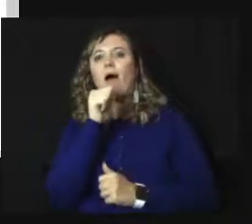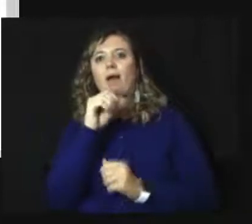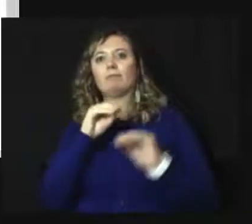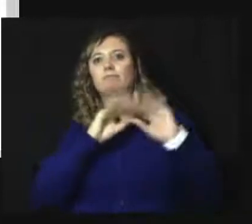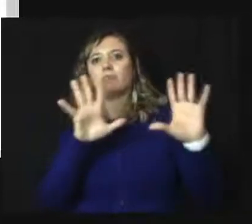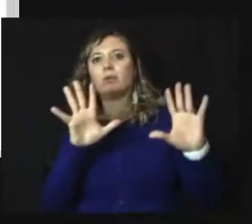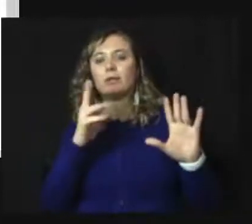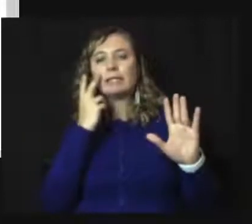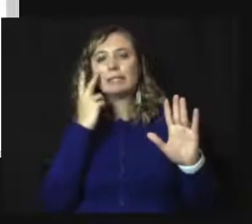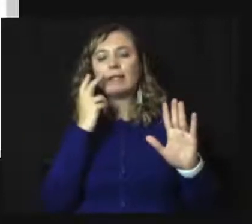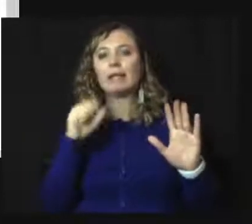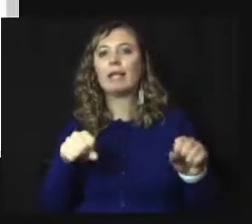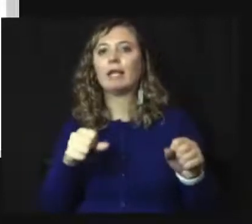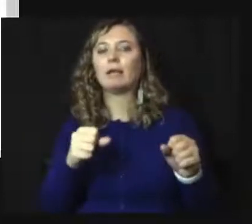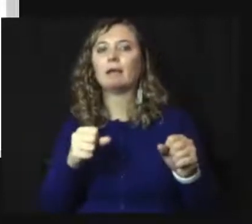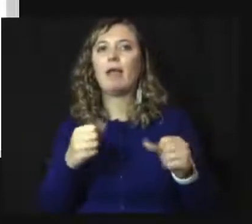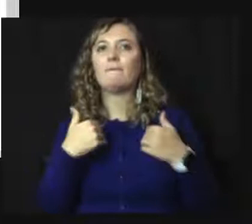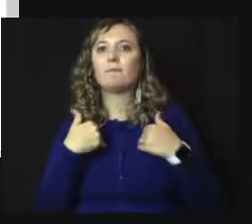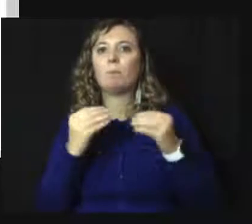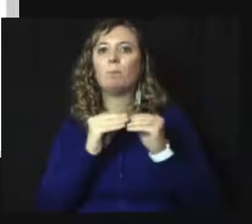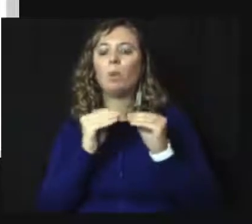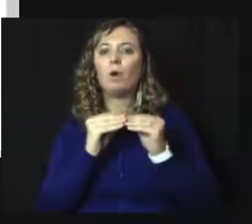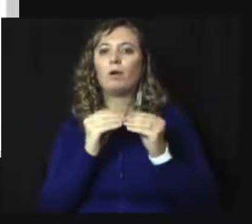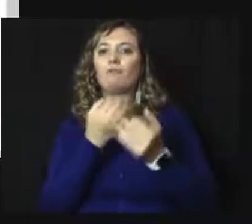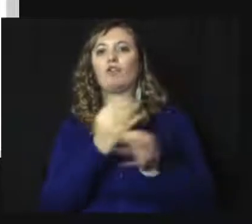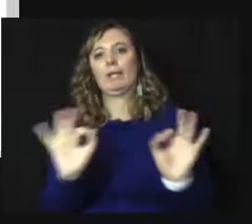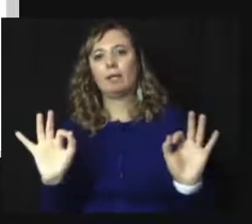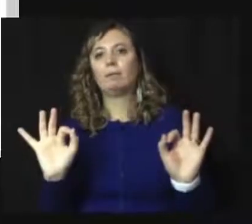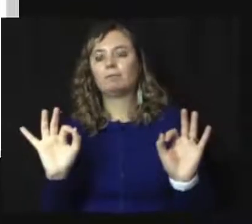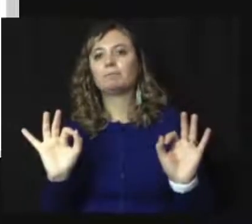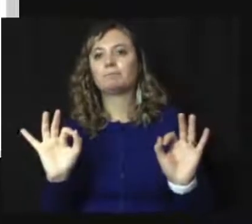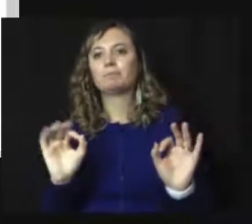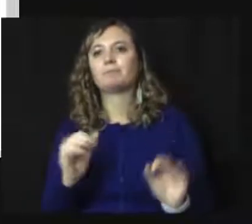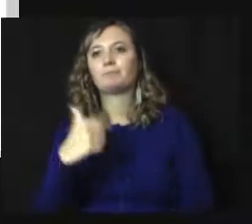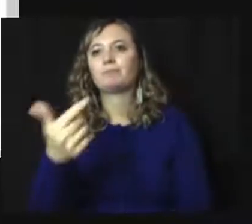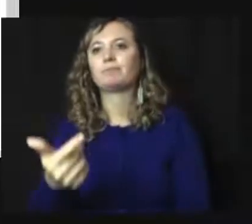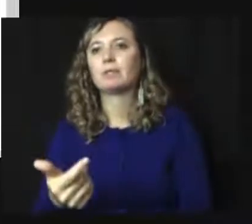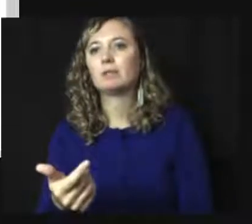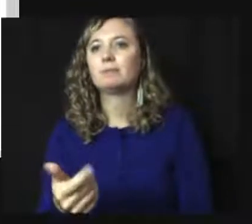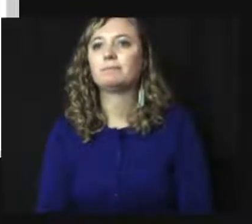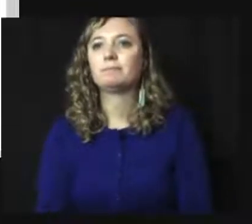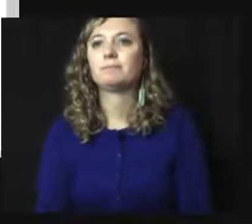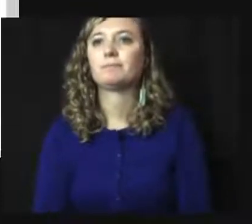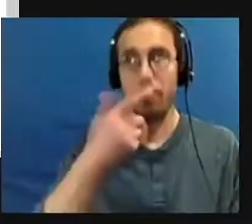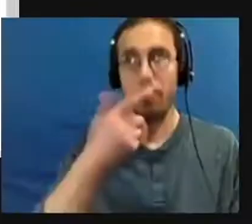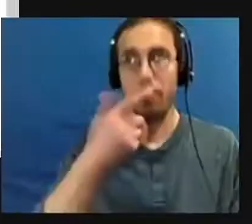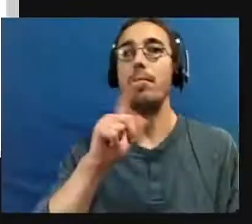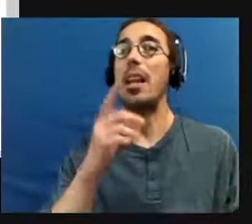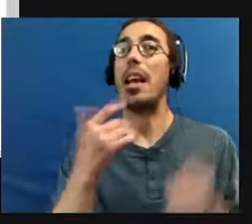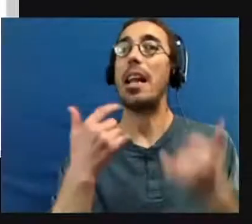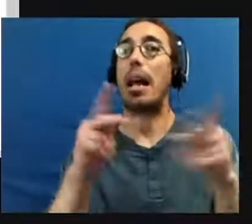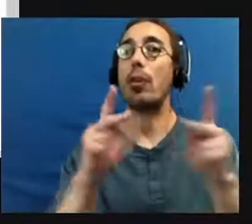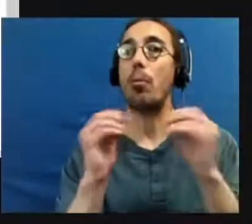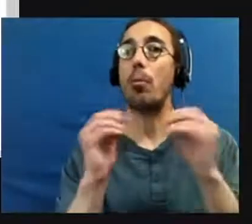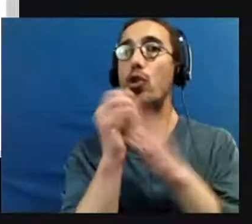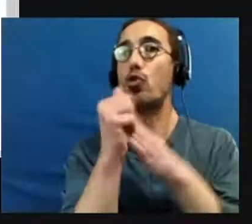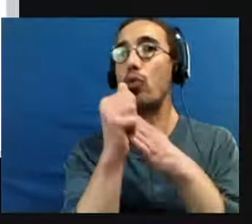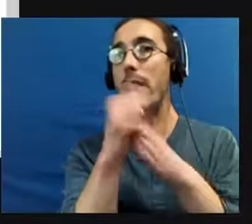showrunners are actually given a bit more flexibility to give a more true